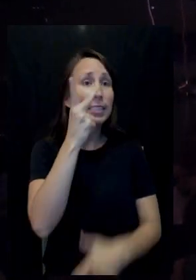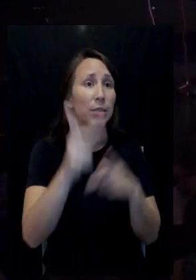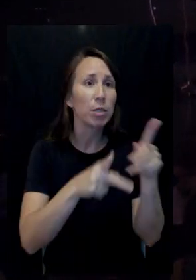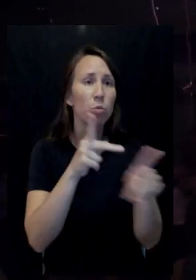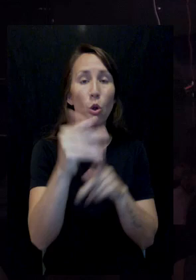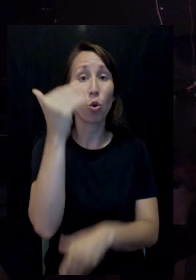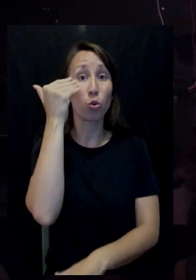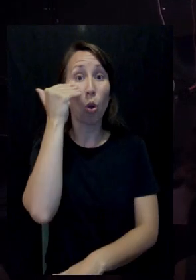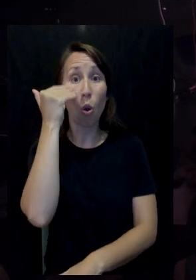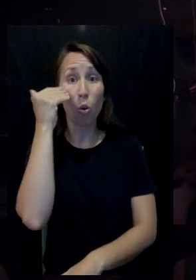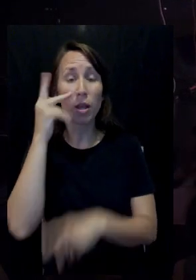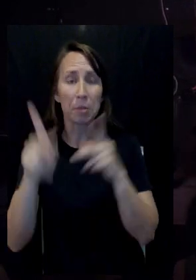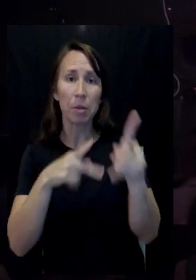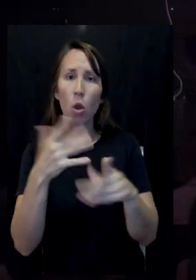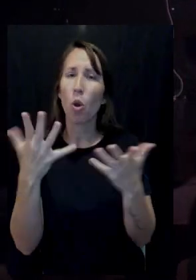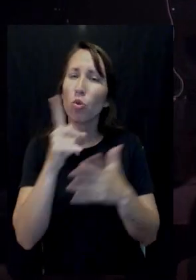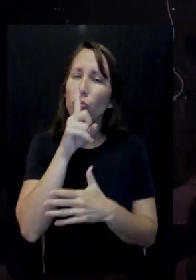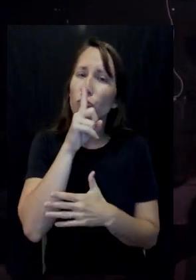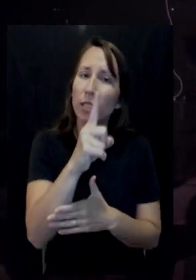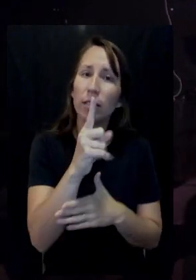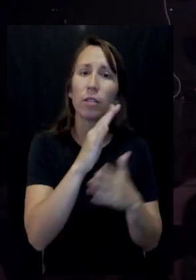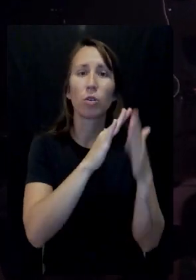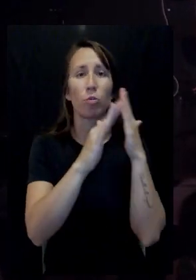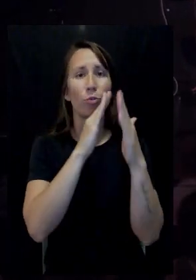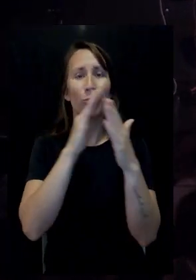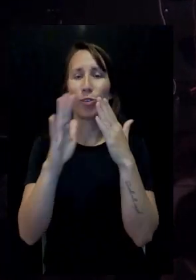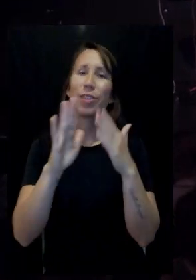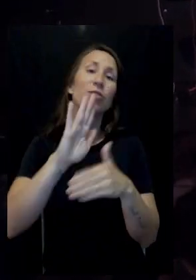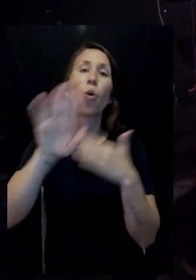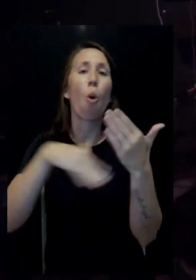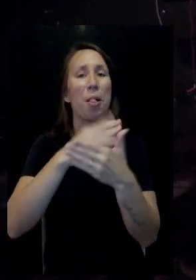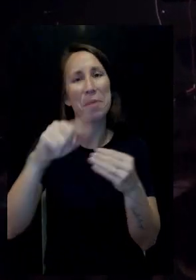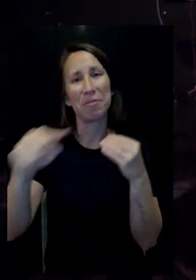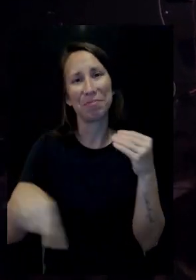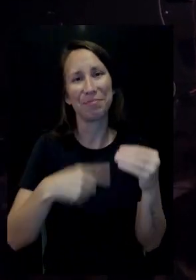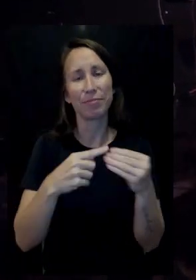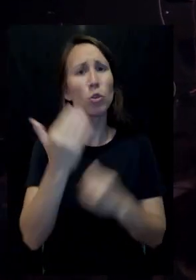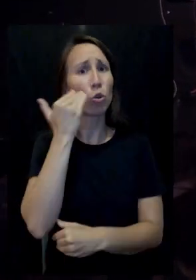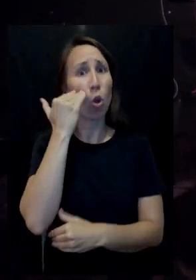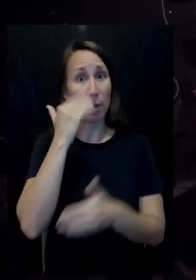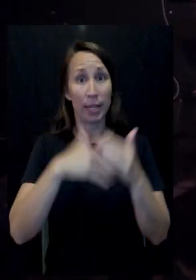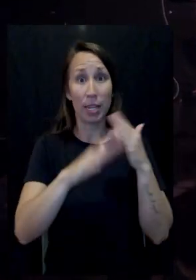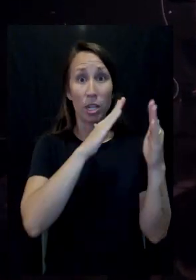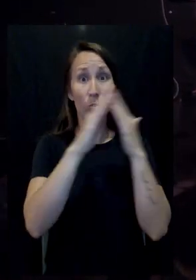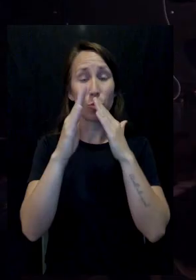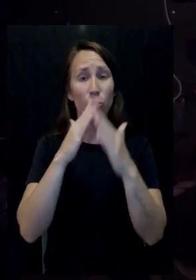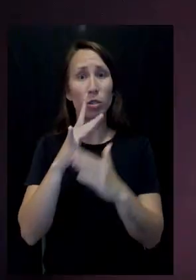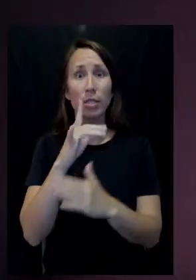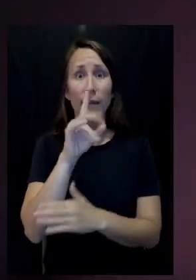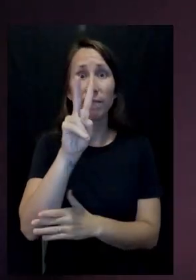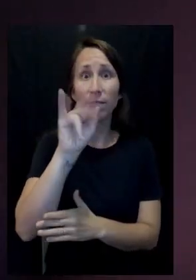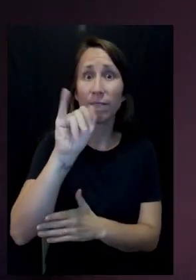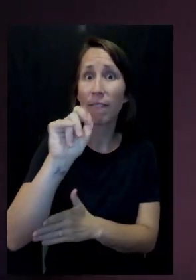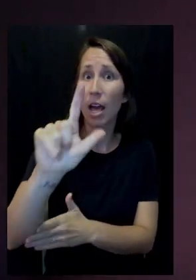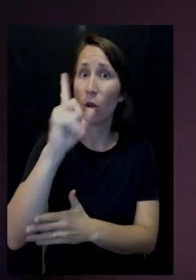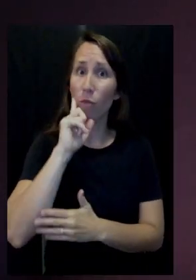knowing people is actually what real community is all about. You know, being in community is actually vital for our